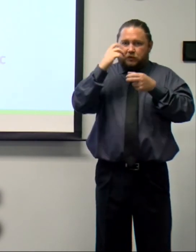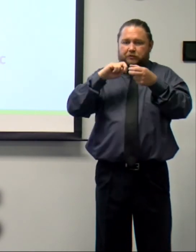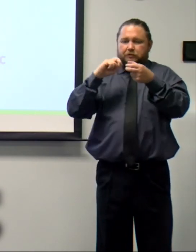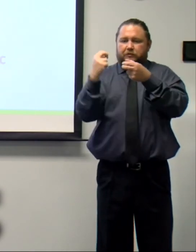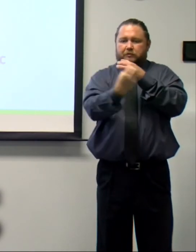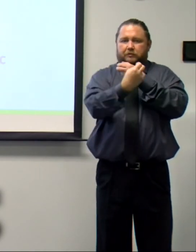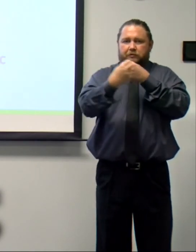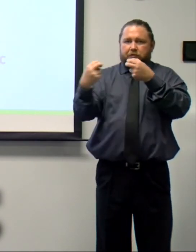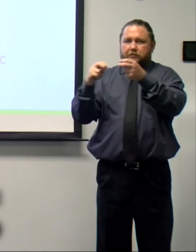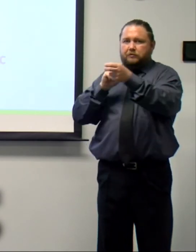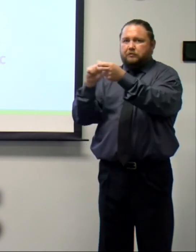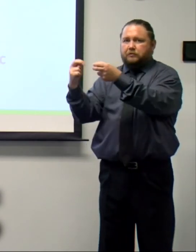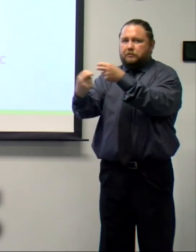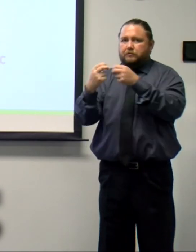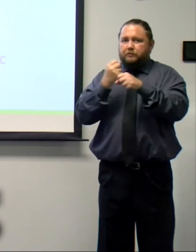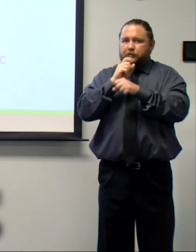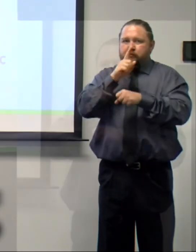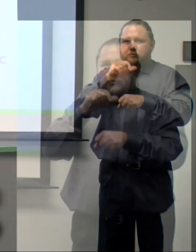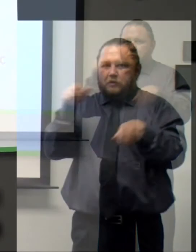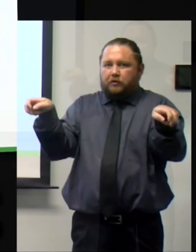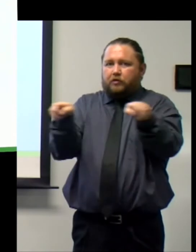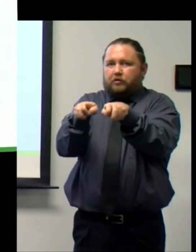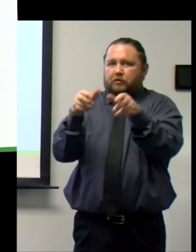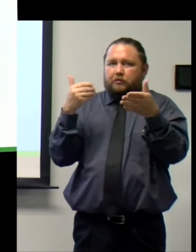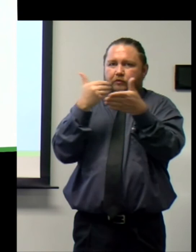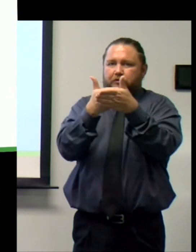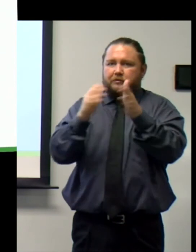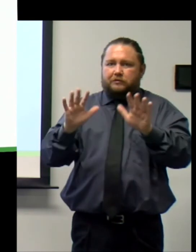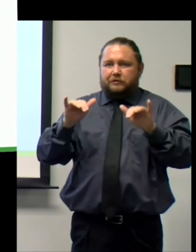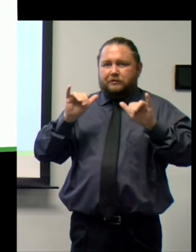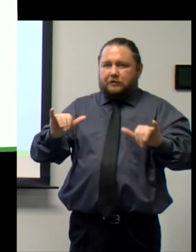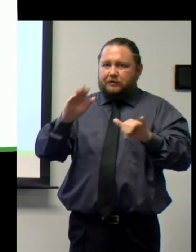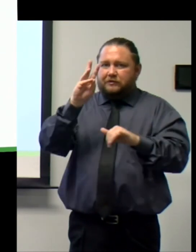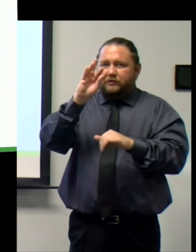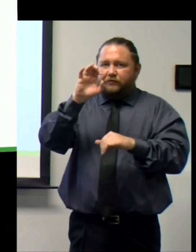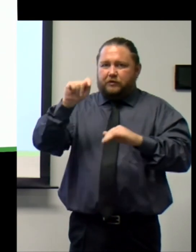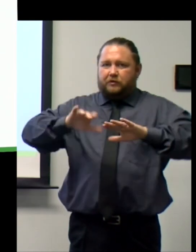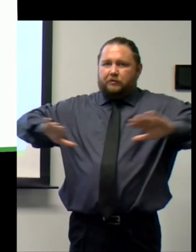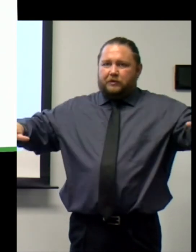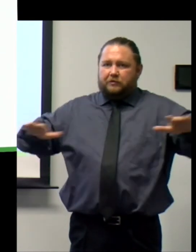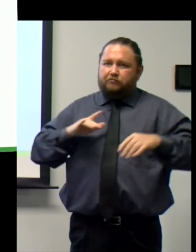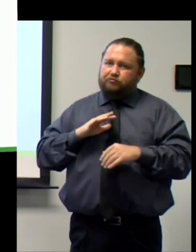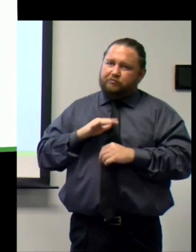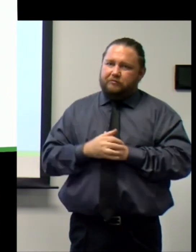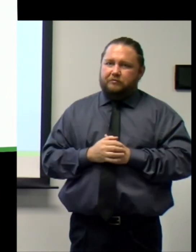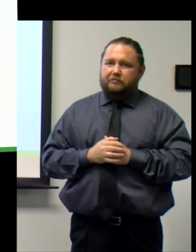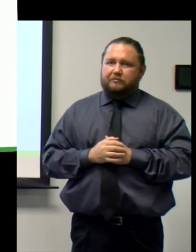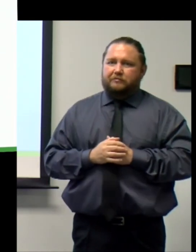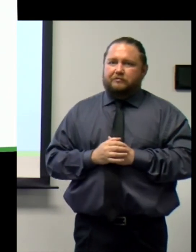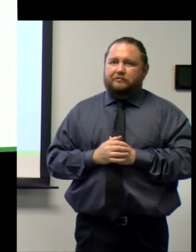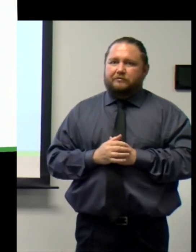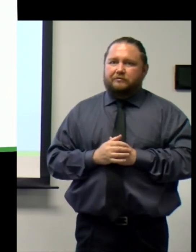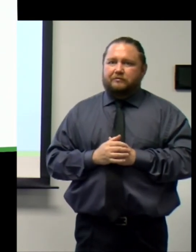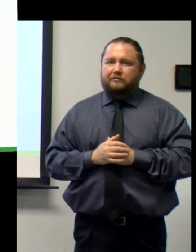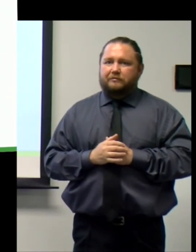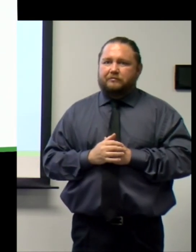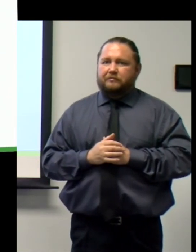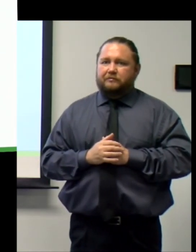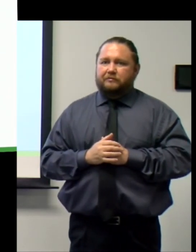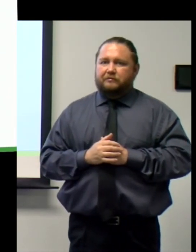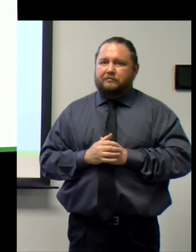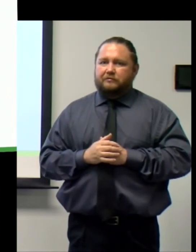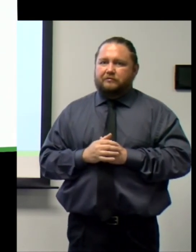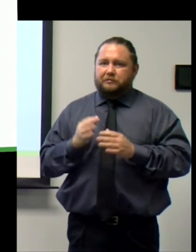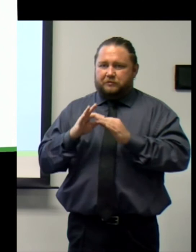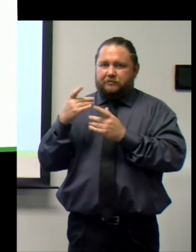be 8 feet apart. And of course, we are following the guidance of industry-specific guidance and instructions that we